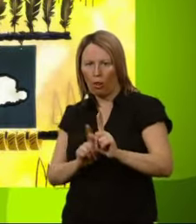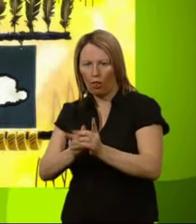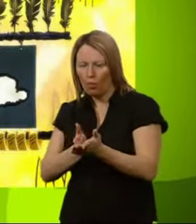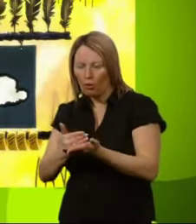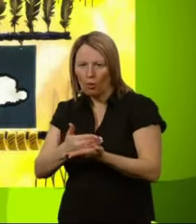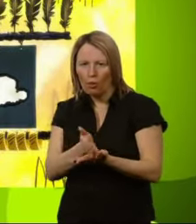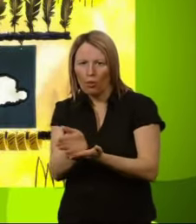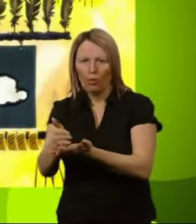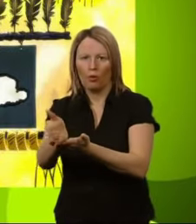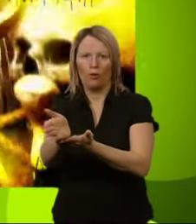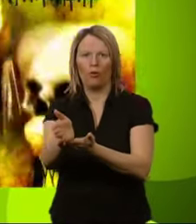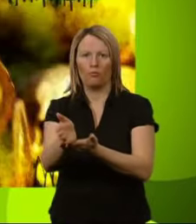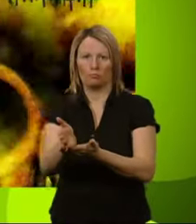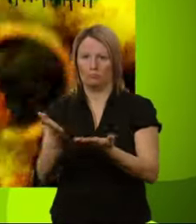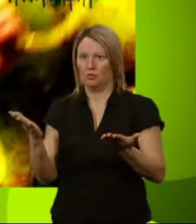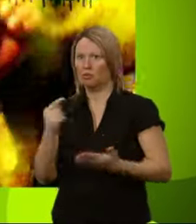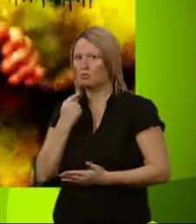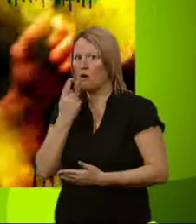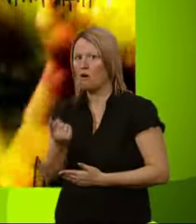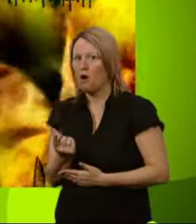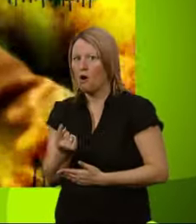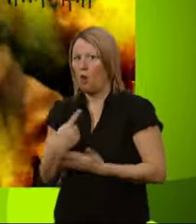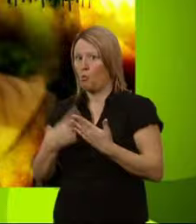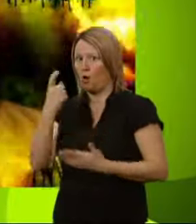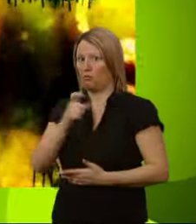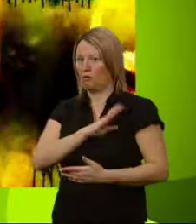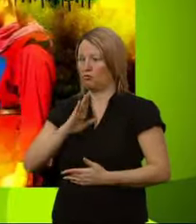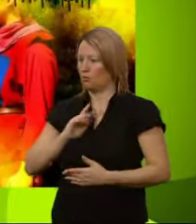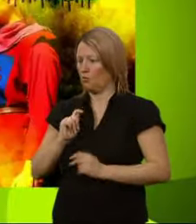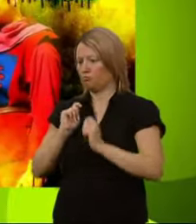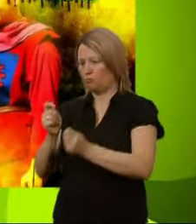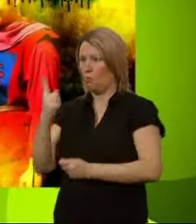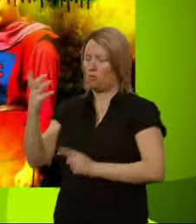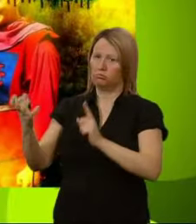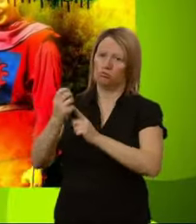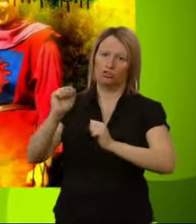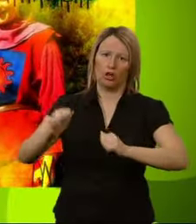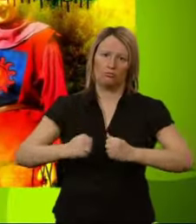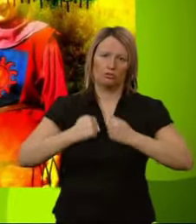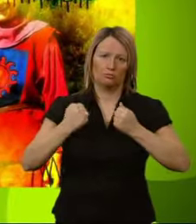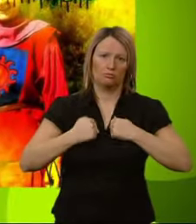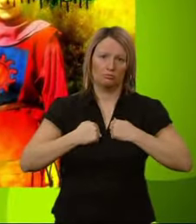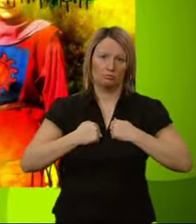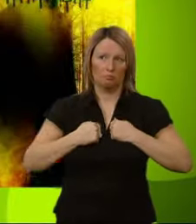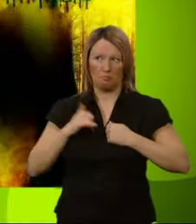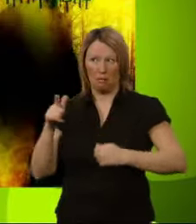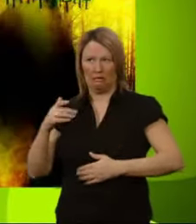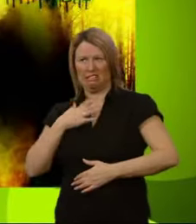indeed. But tomorrow, only one warrior can be named ultimate champion. Might she regret this